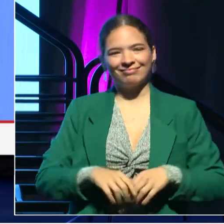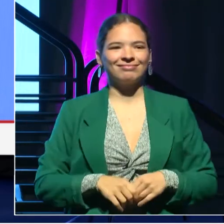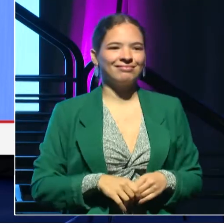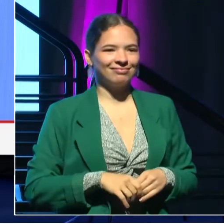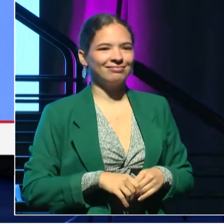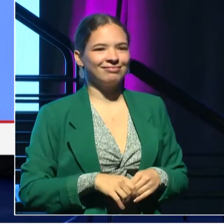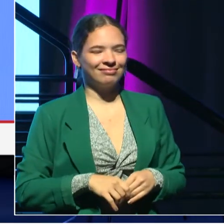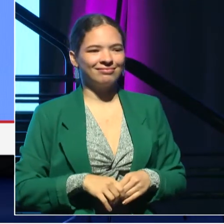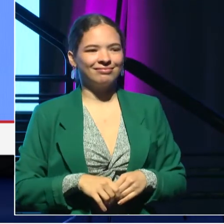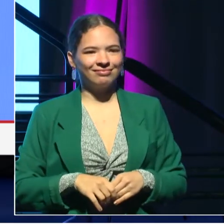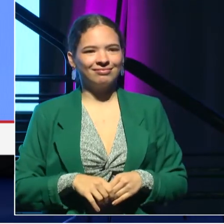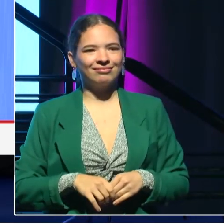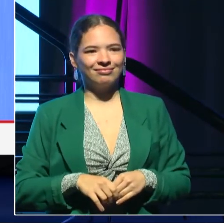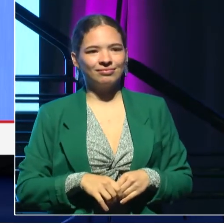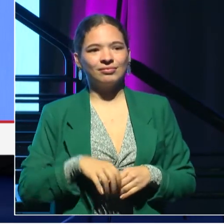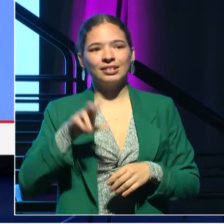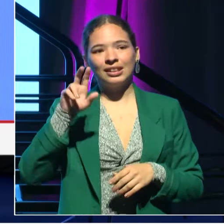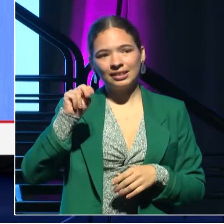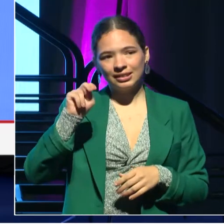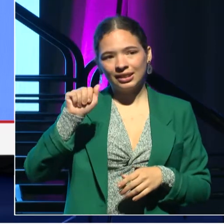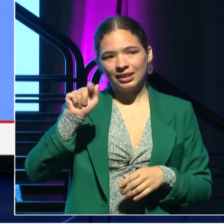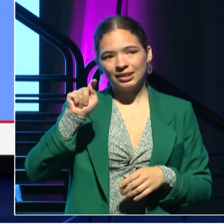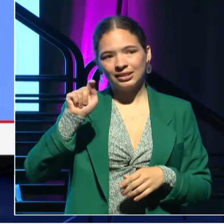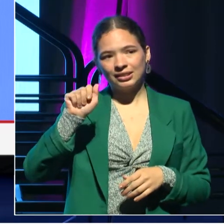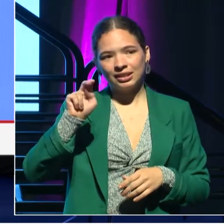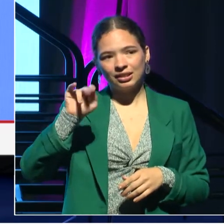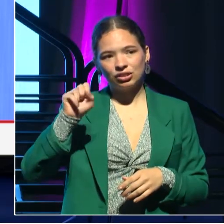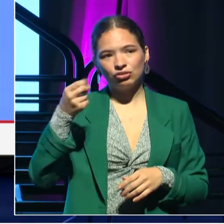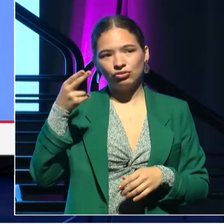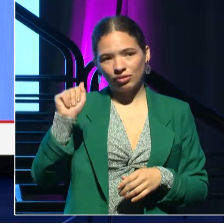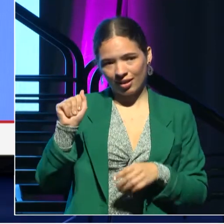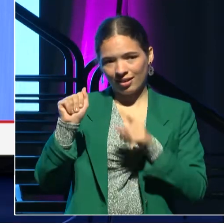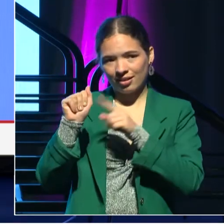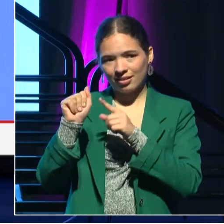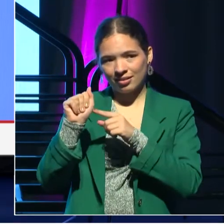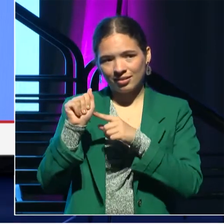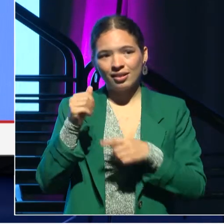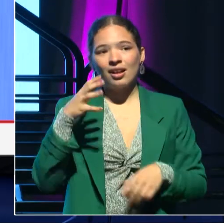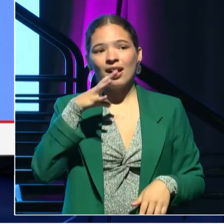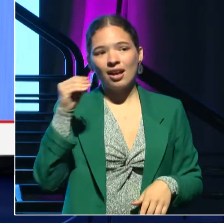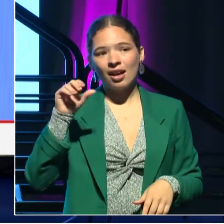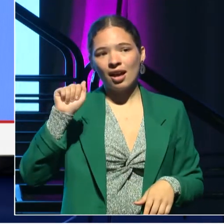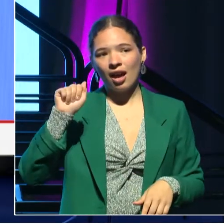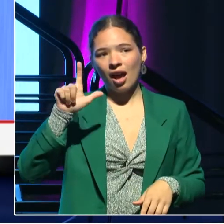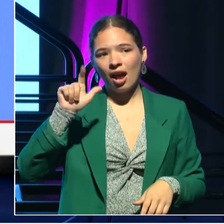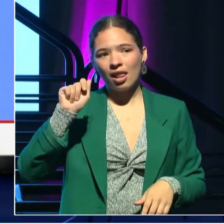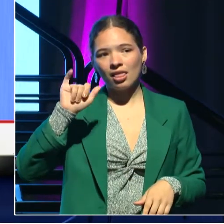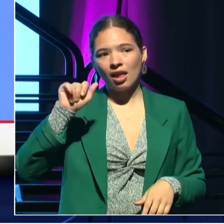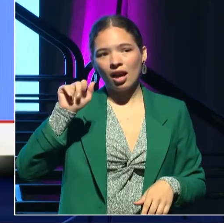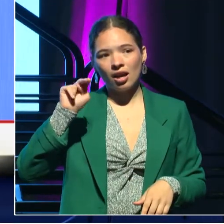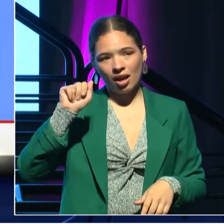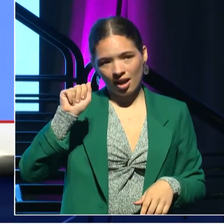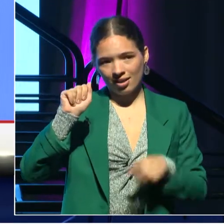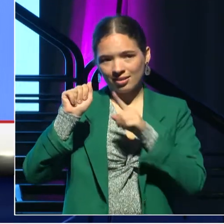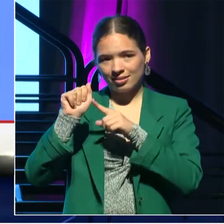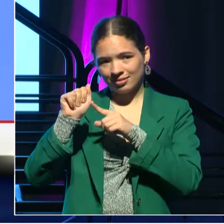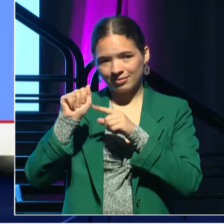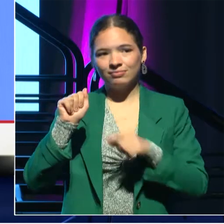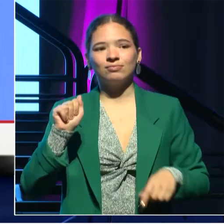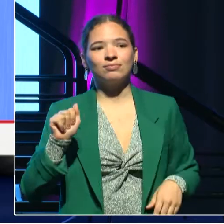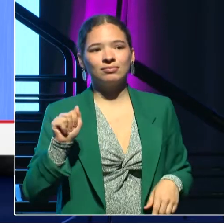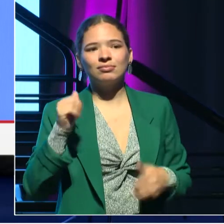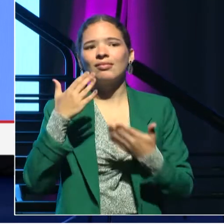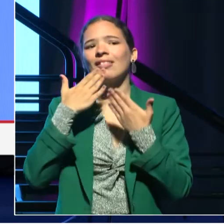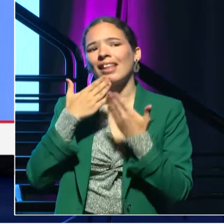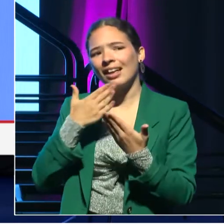Shateria, Natasha, and Elena, thank you for being here today and devoting your time to learn about your health and wellness.